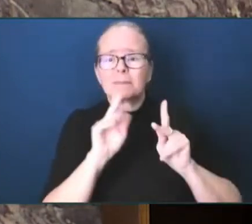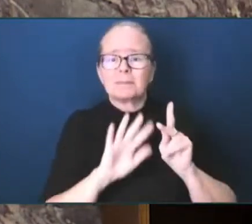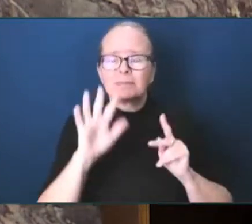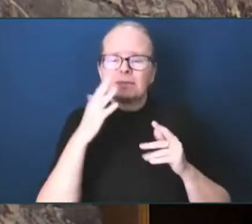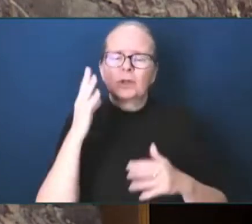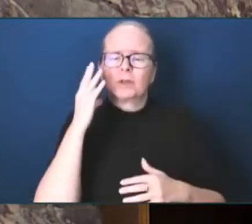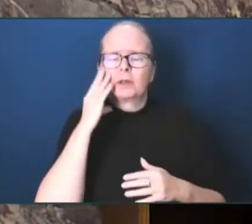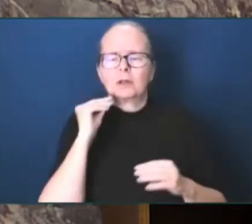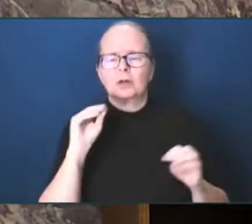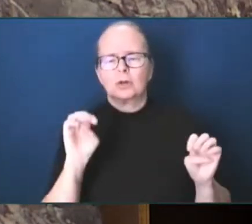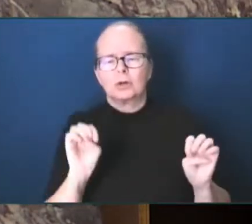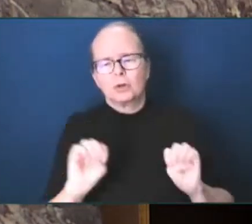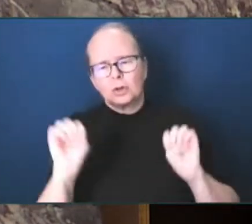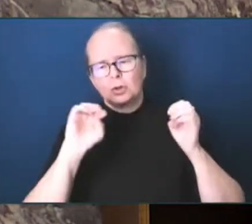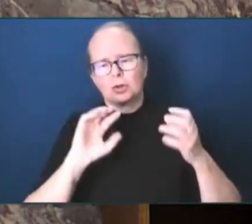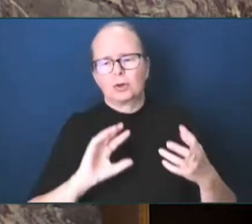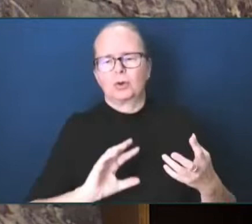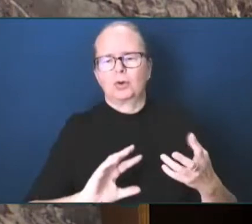job.